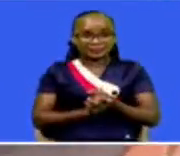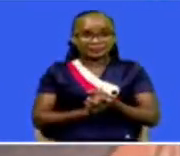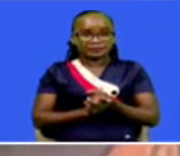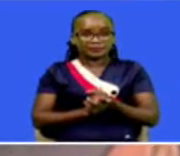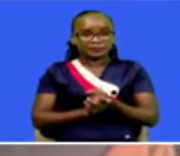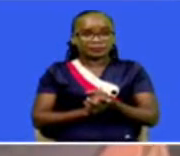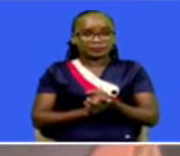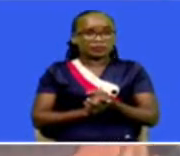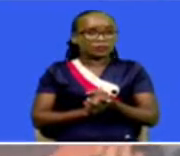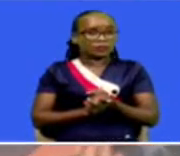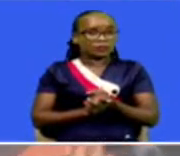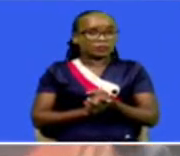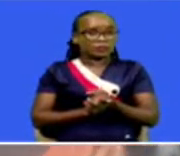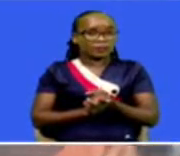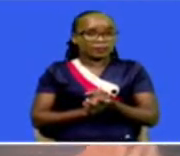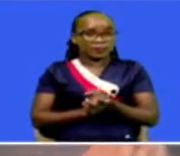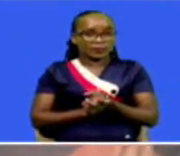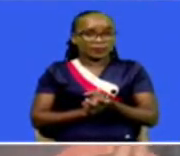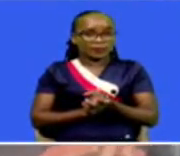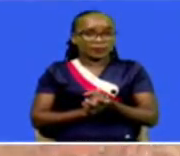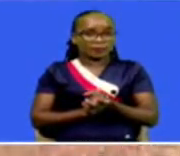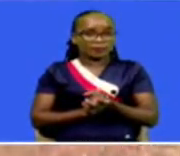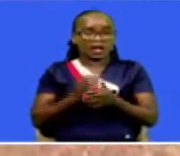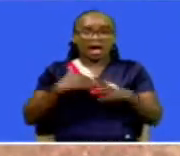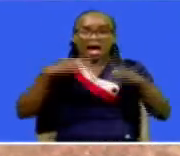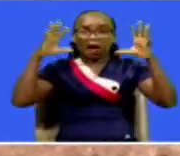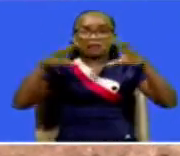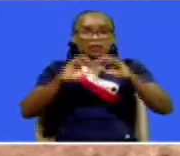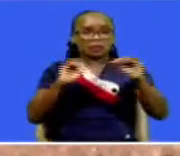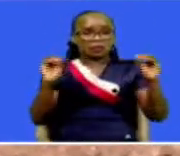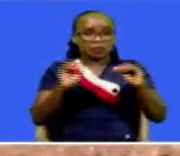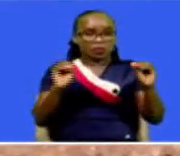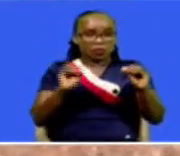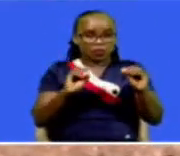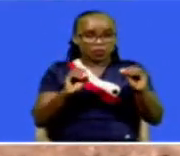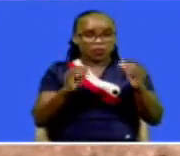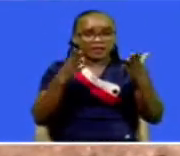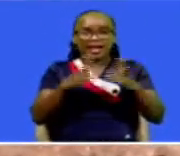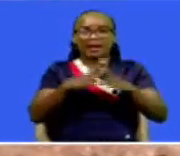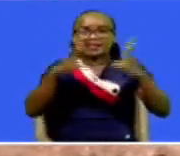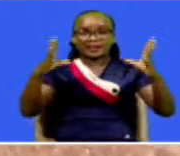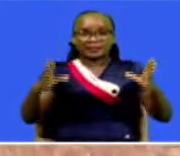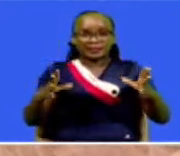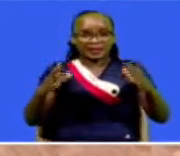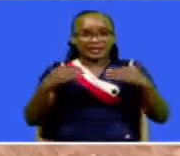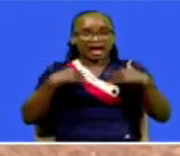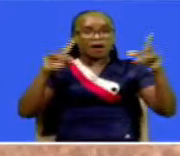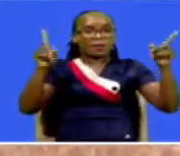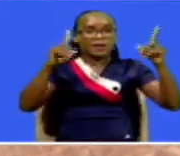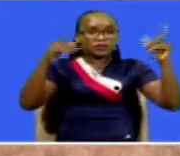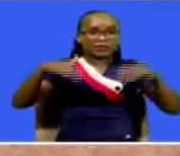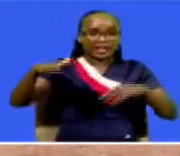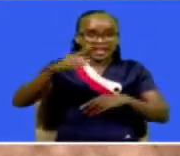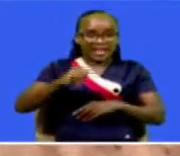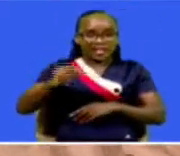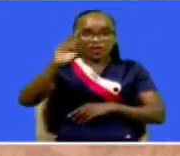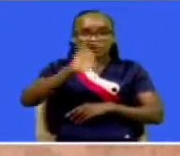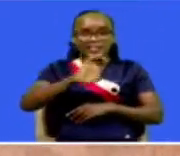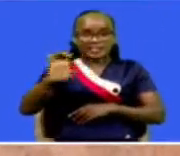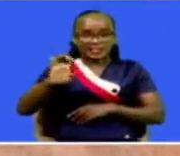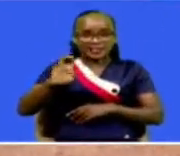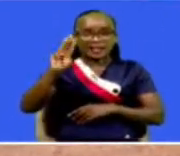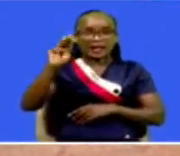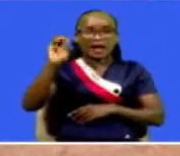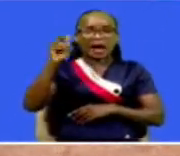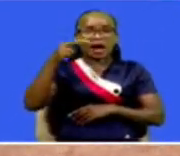5 years, kuna hii mvua. Even though this is one of the major pastoralist areas in northern eastern, Mohammed